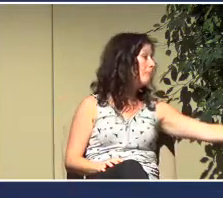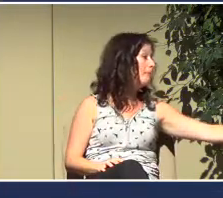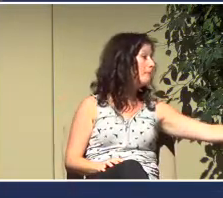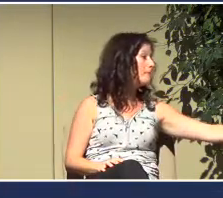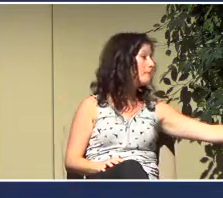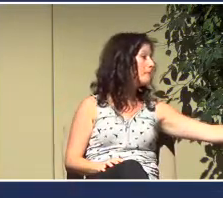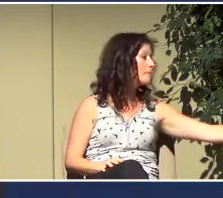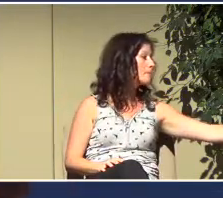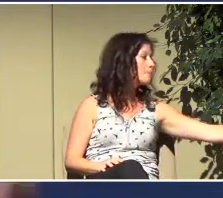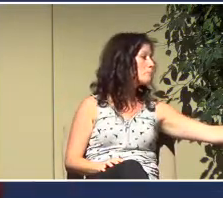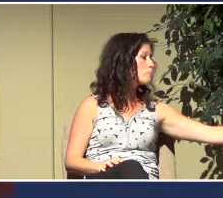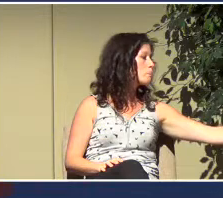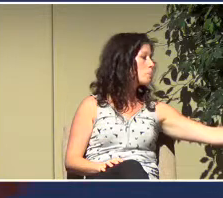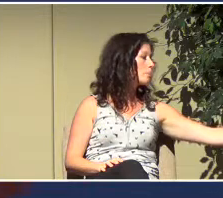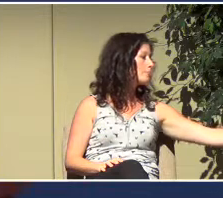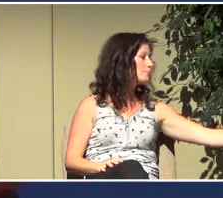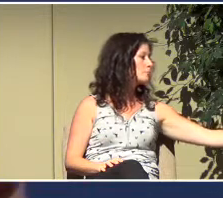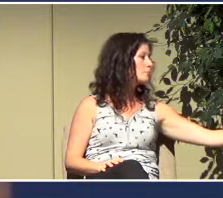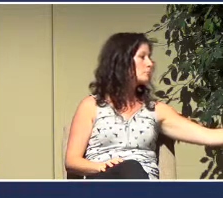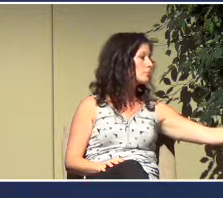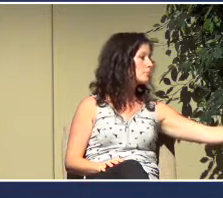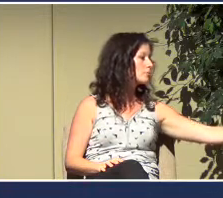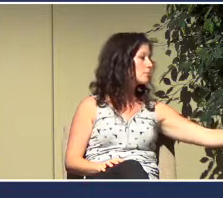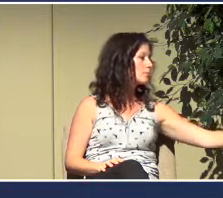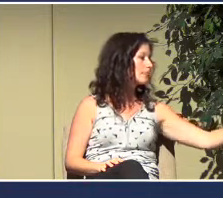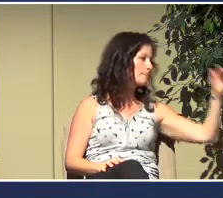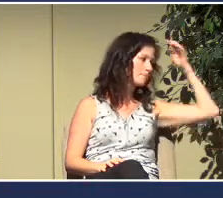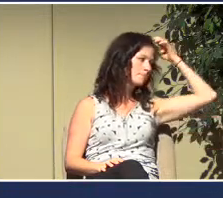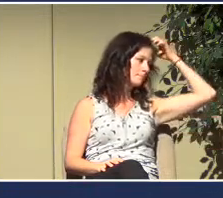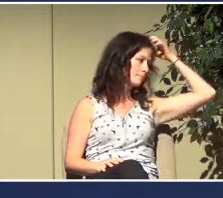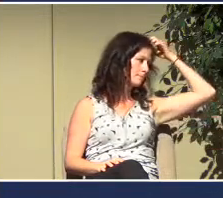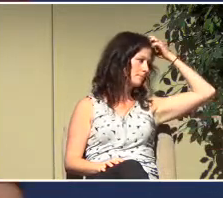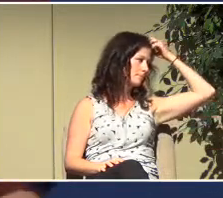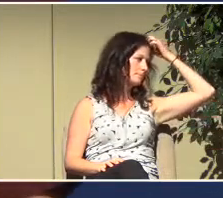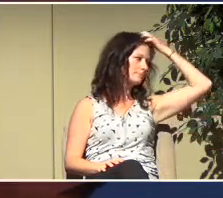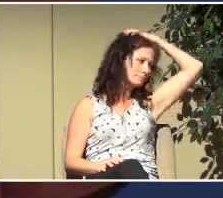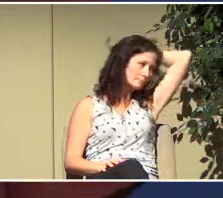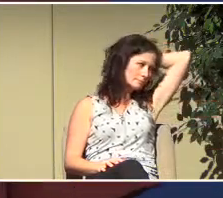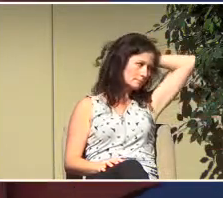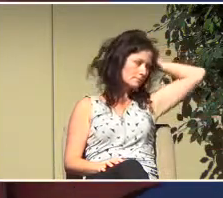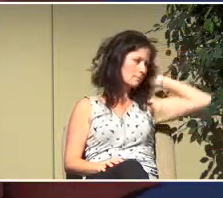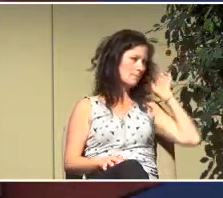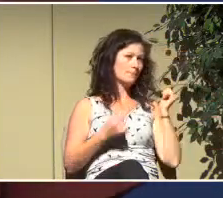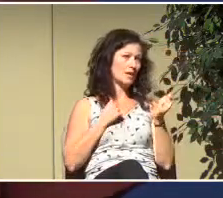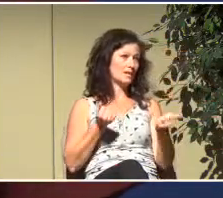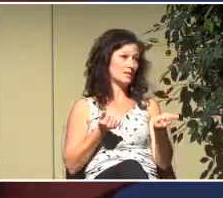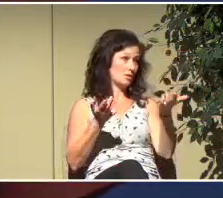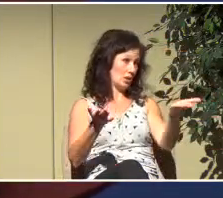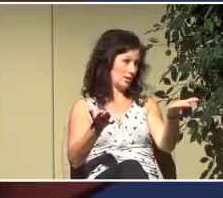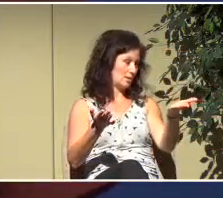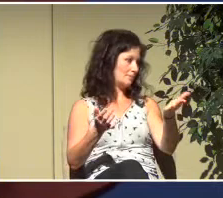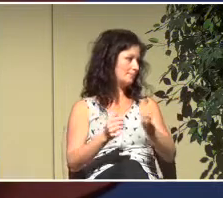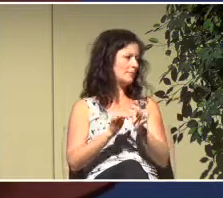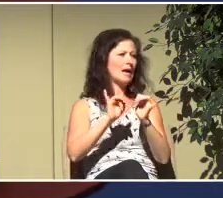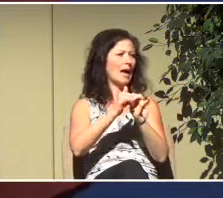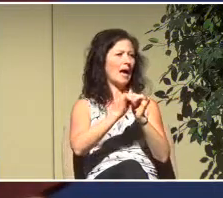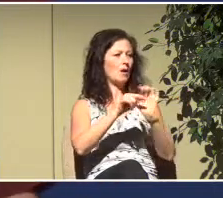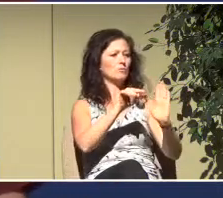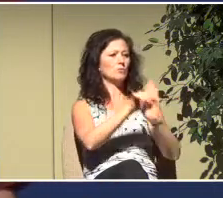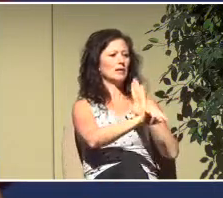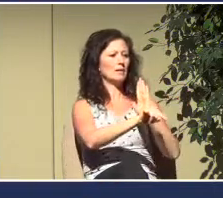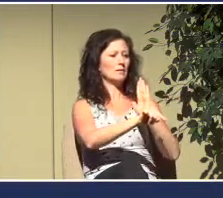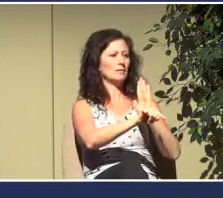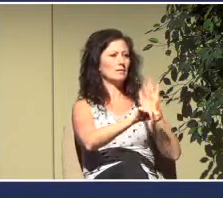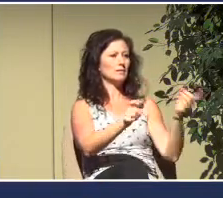So we're just going to spend the last bit looking at this, okay? So I want to suggest this pattern for killing sin in your